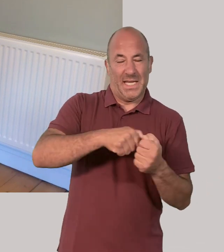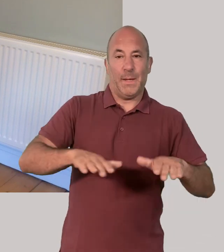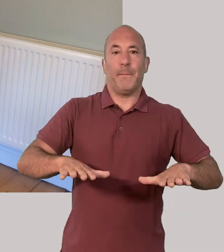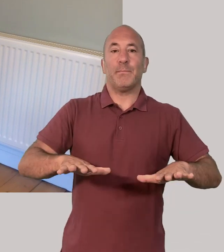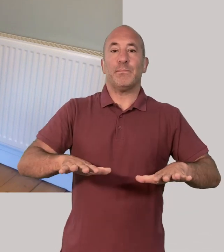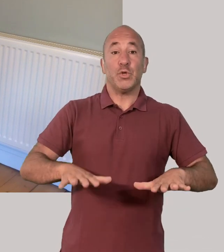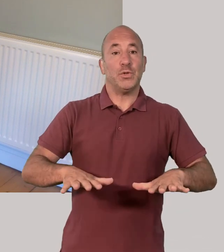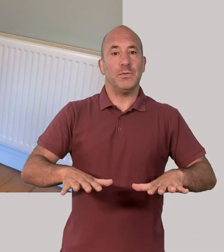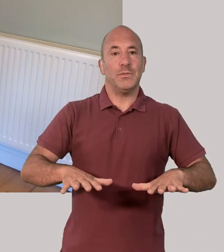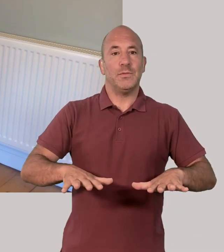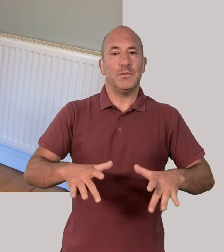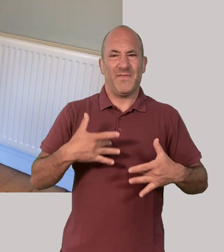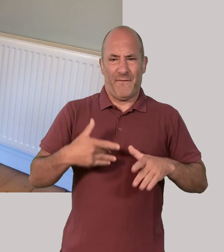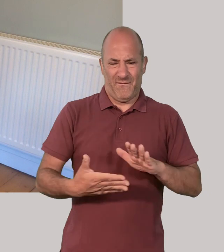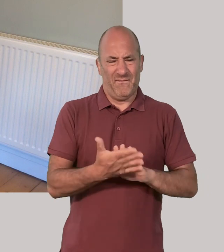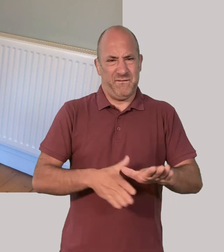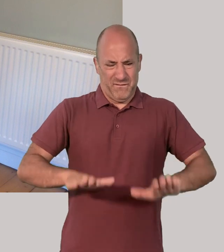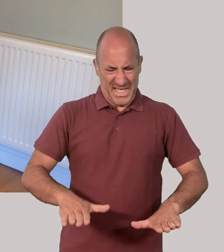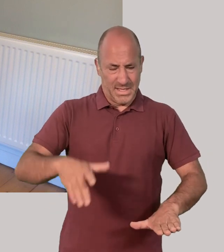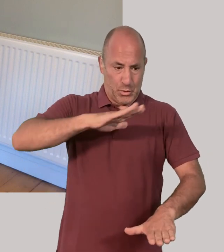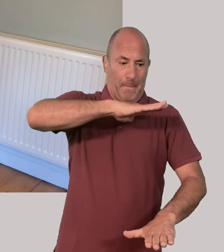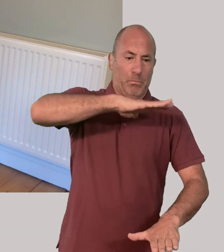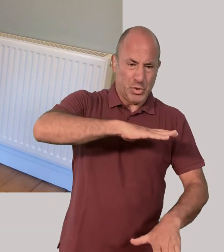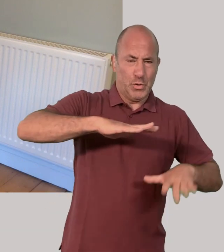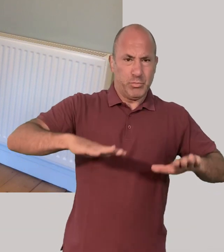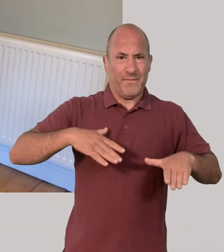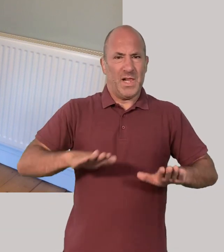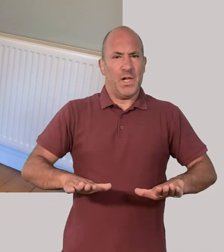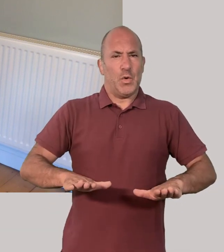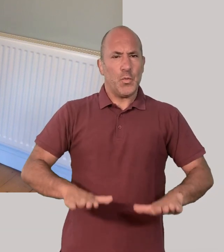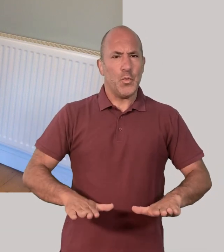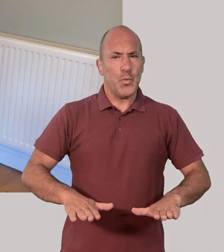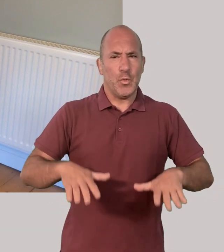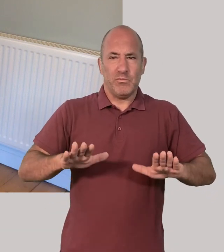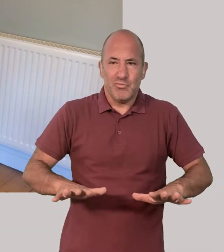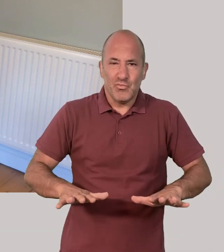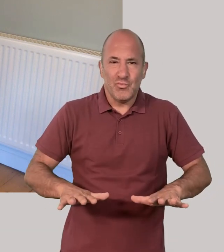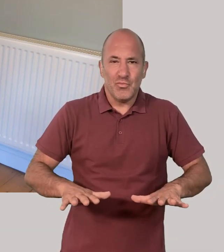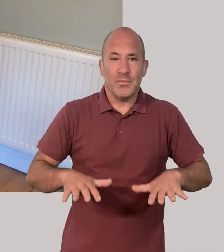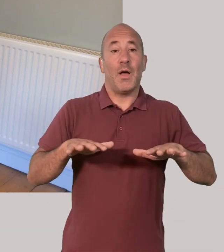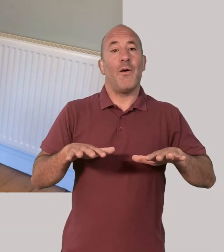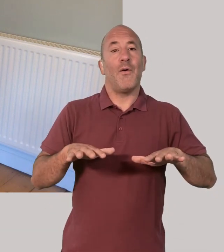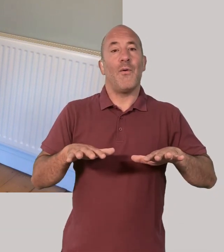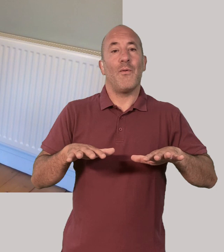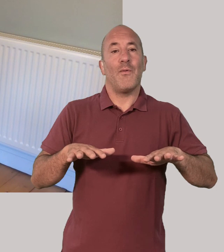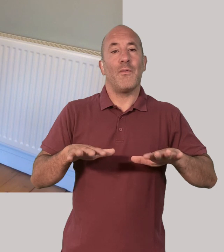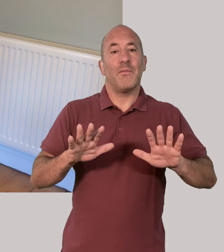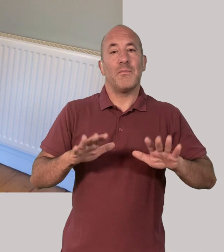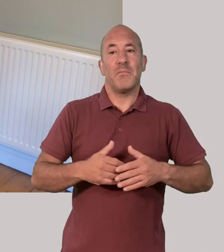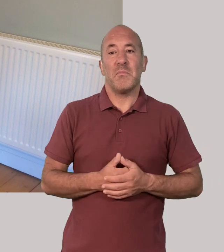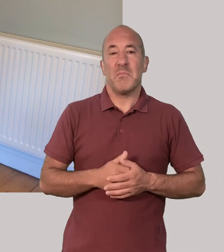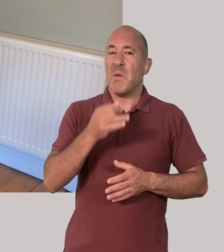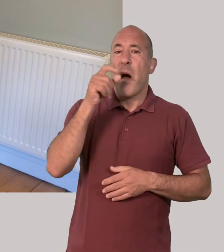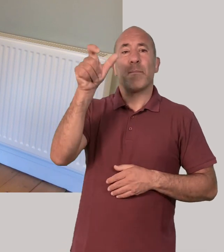down through your knees with your hands so you can feel it in your feet. And then let go. You might